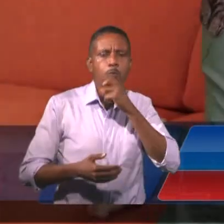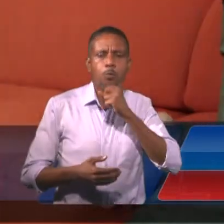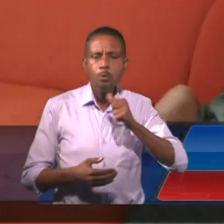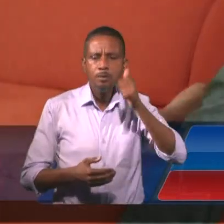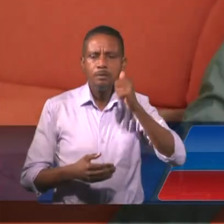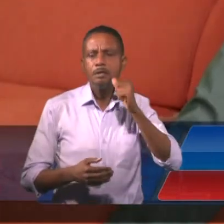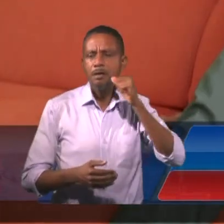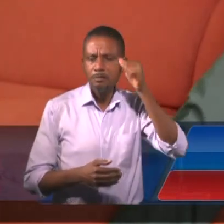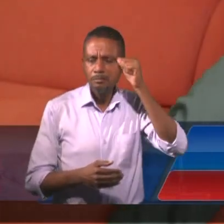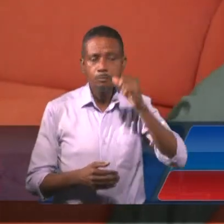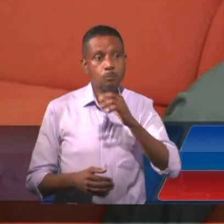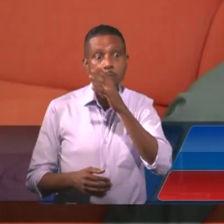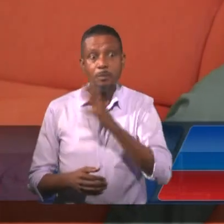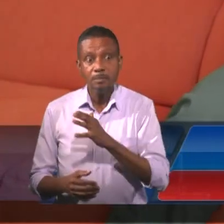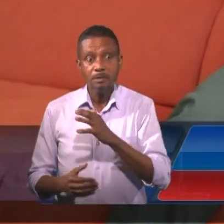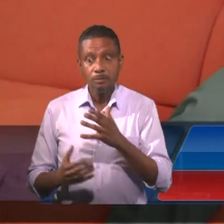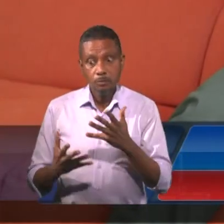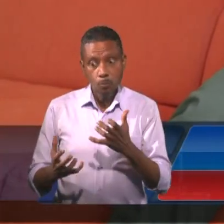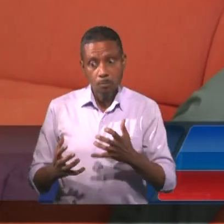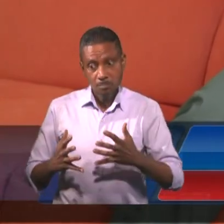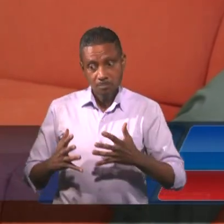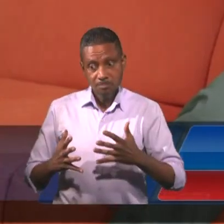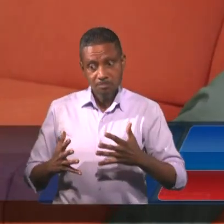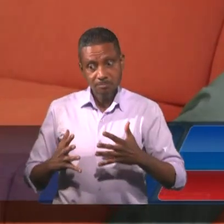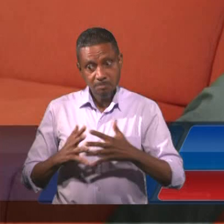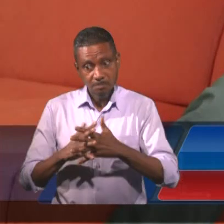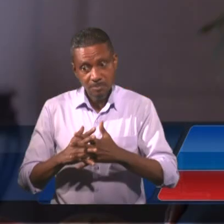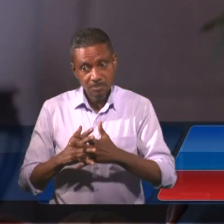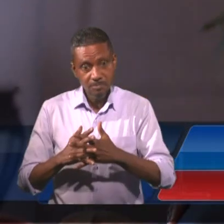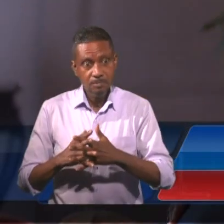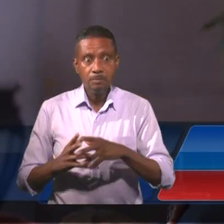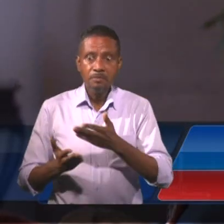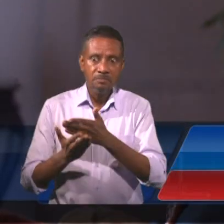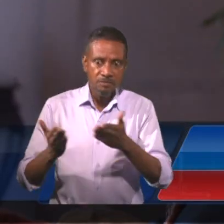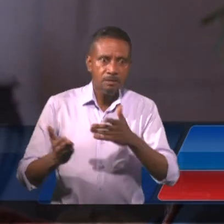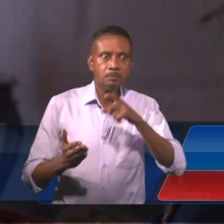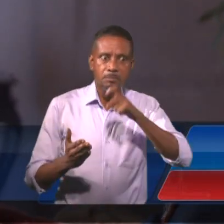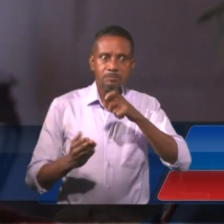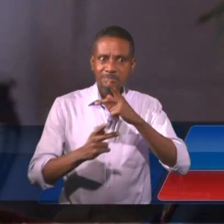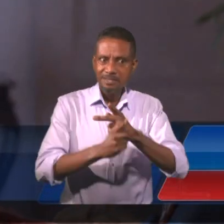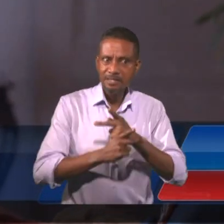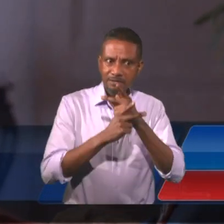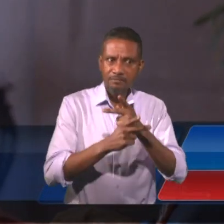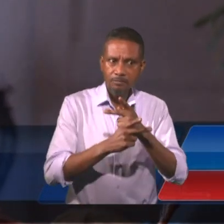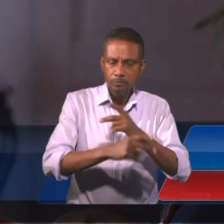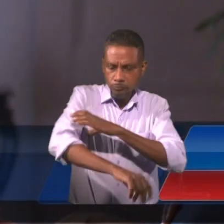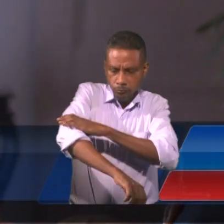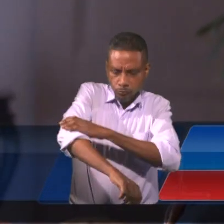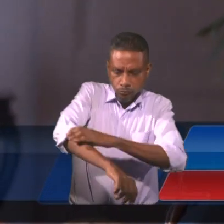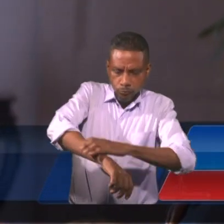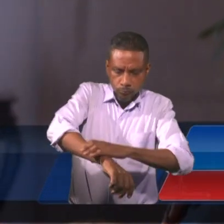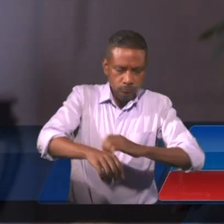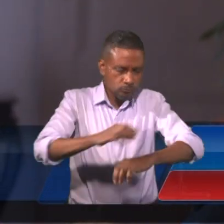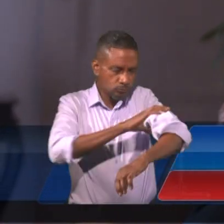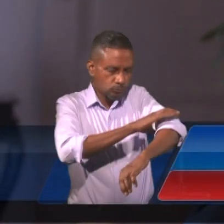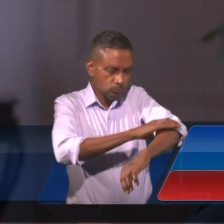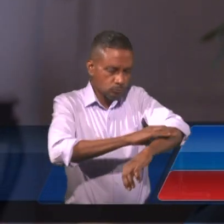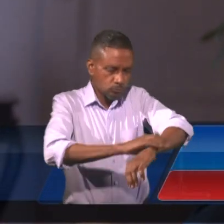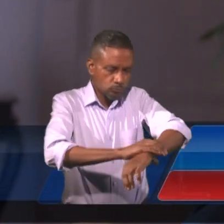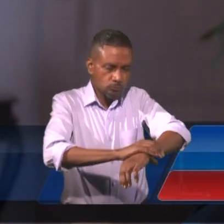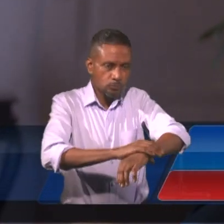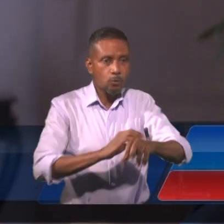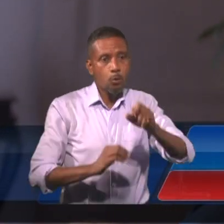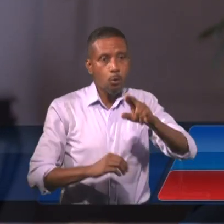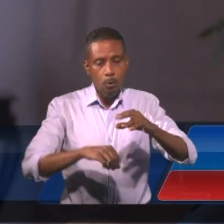pregnant or trying to get pregnant must be extra cautious. Long-sleeved clothing and repellents containing DEET